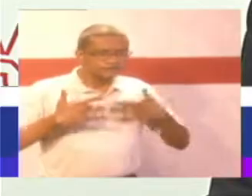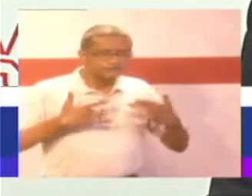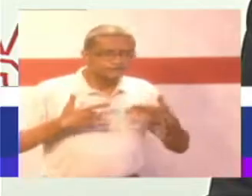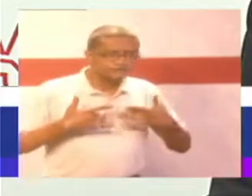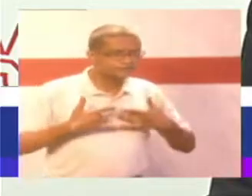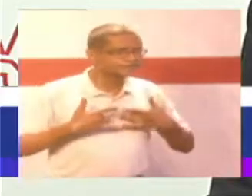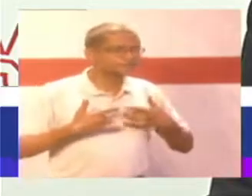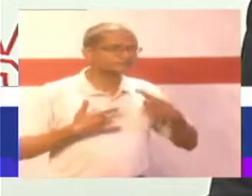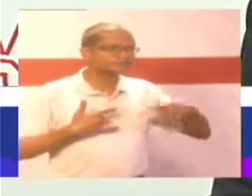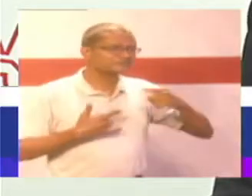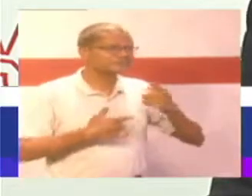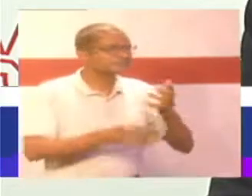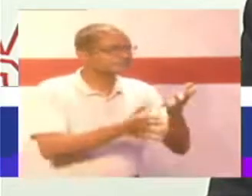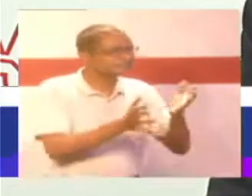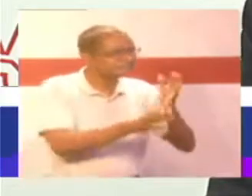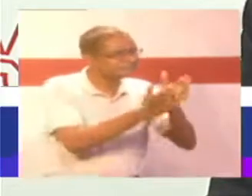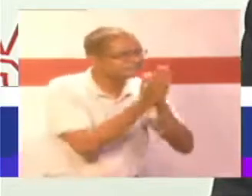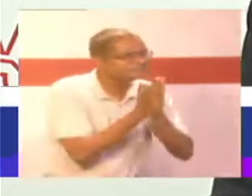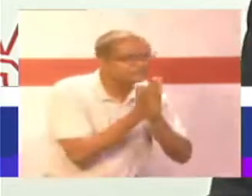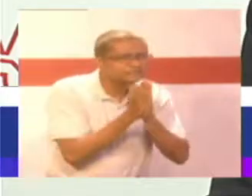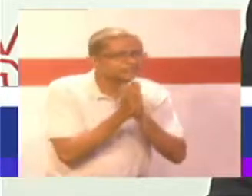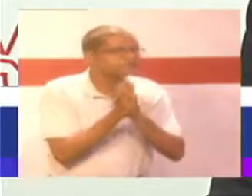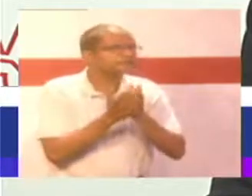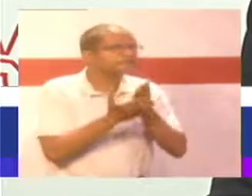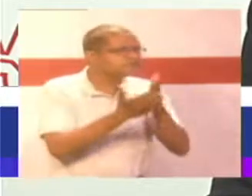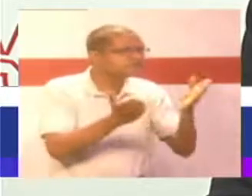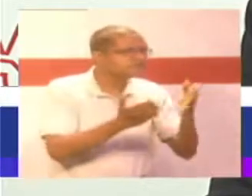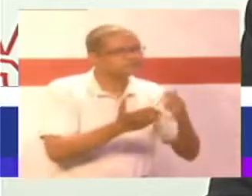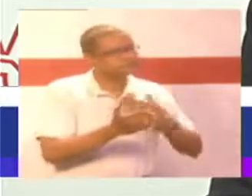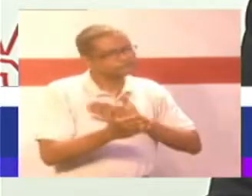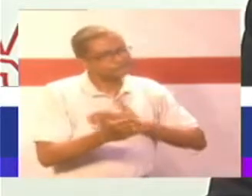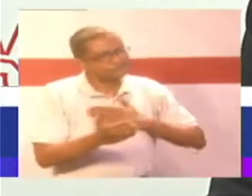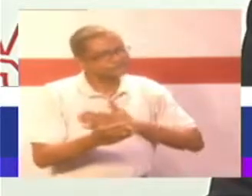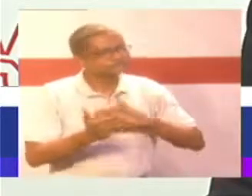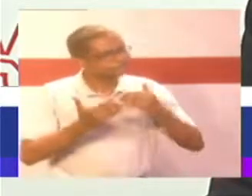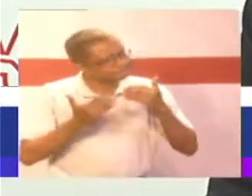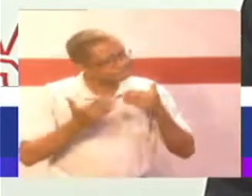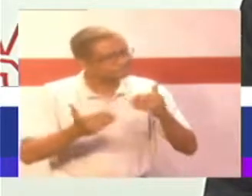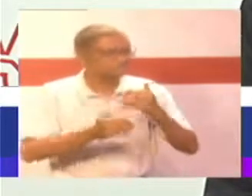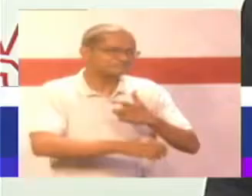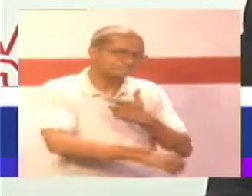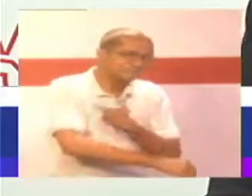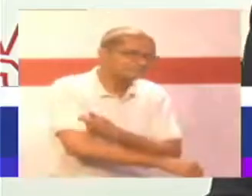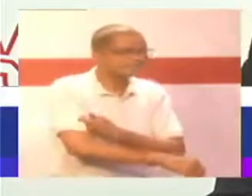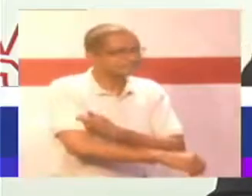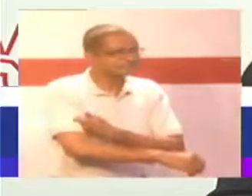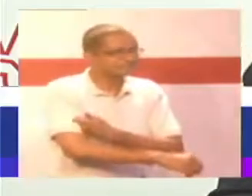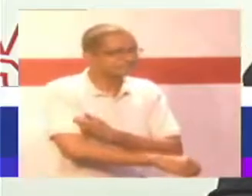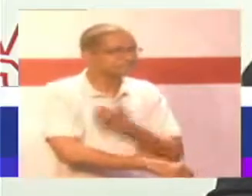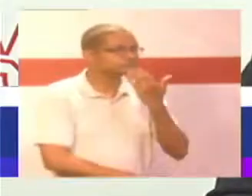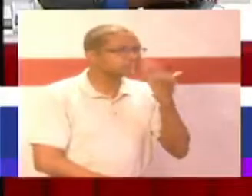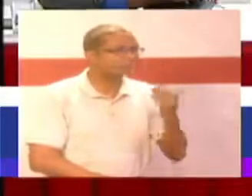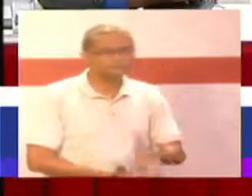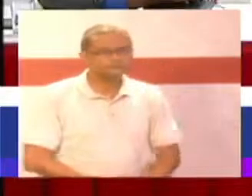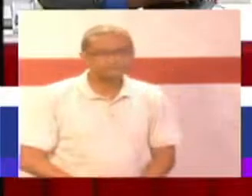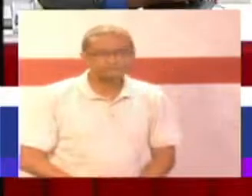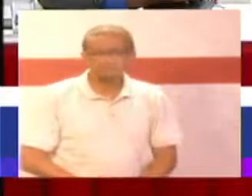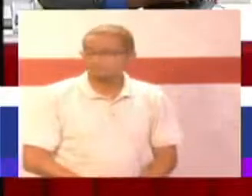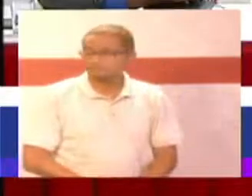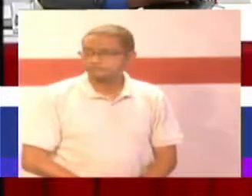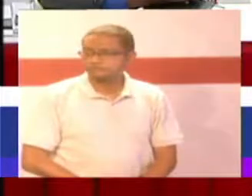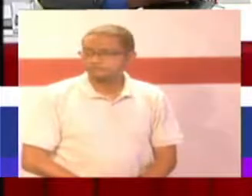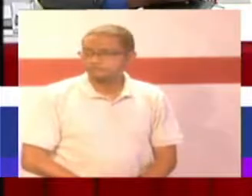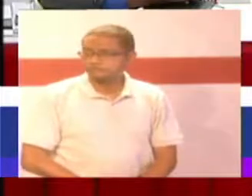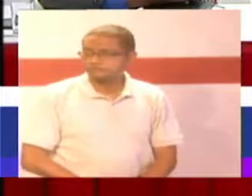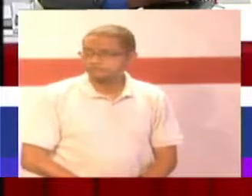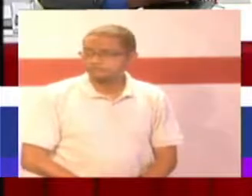appeal to the population respectfully, please obtain your COVID-19 vaccine. Thank you. Thank you, and let's hope that we